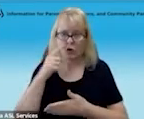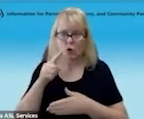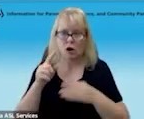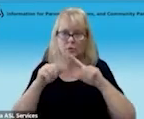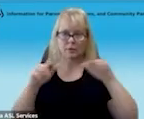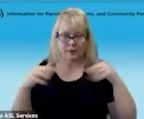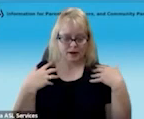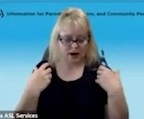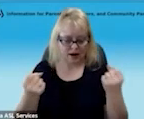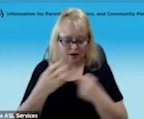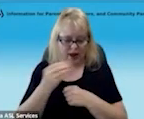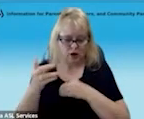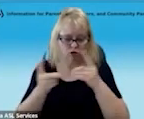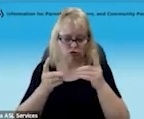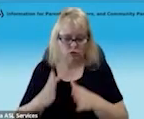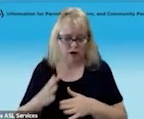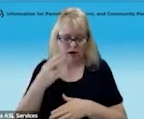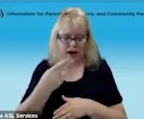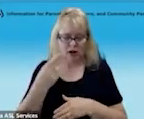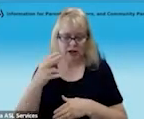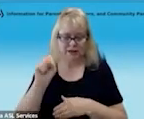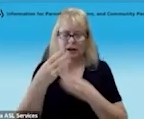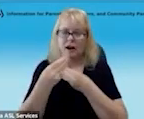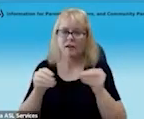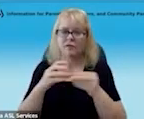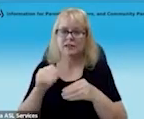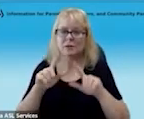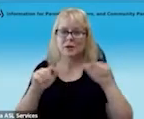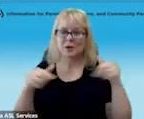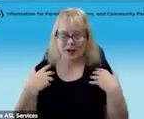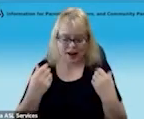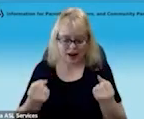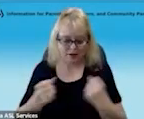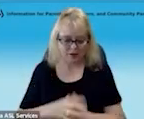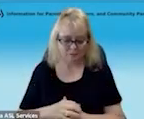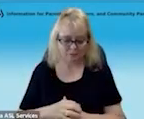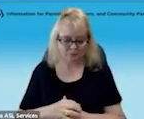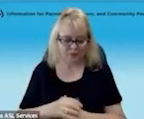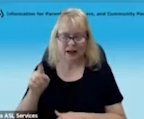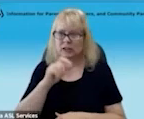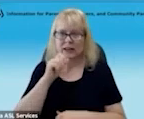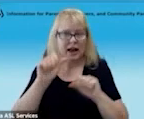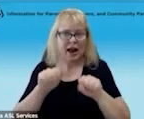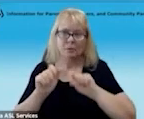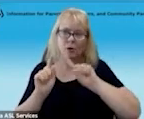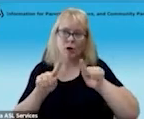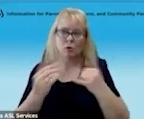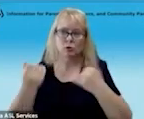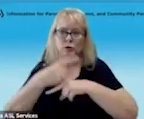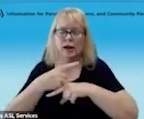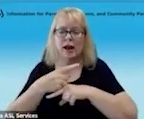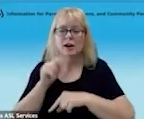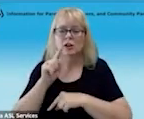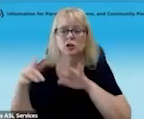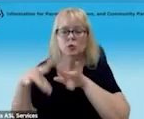Assistant Secretary for Minority Health and the Director of the HHS Office of Minority Health, where she leads the office in its mission of